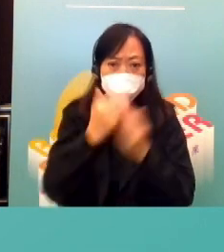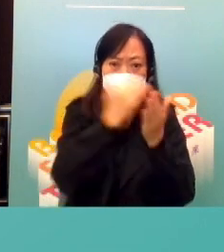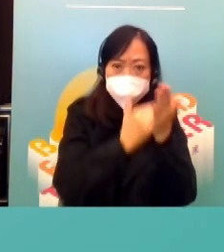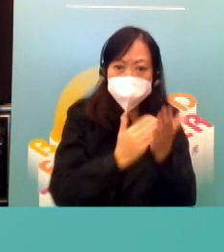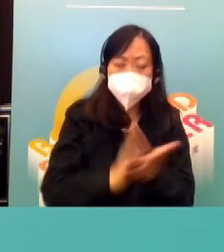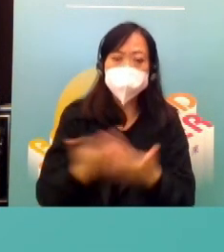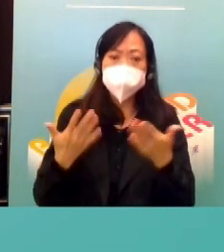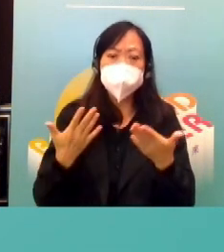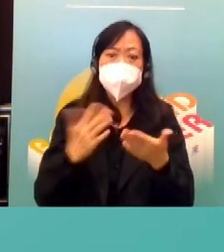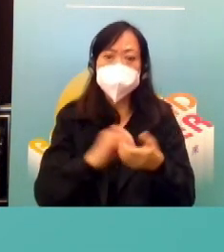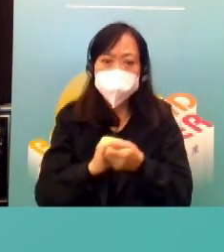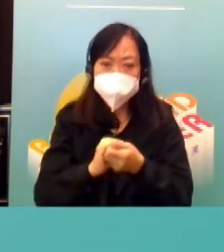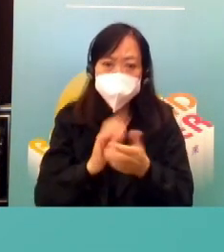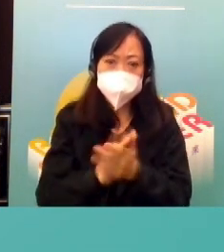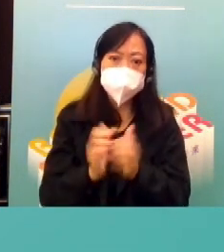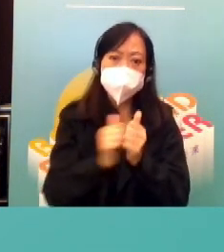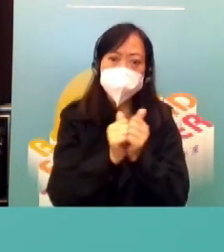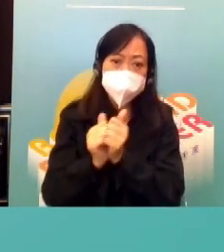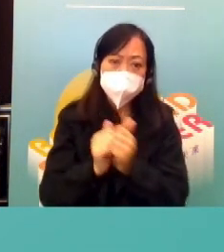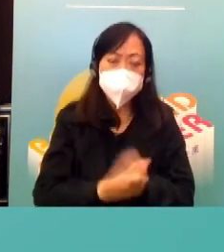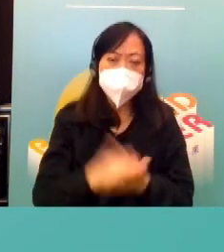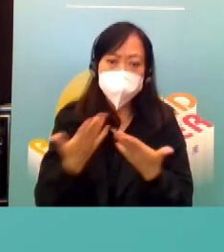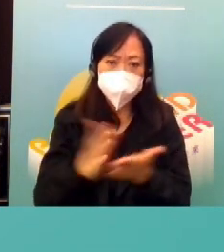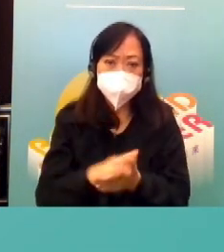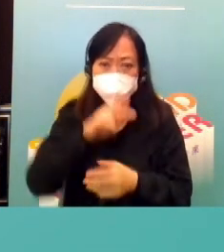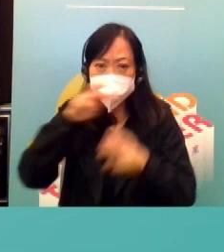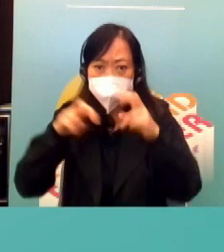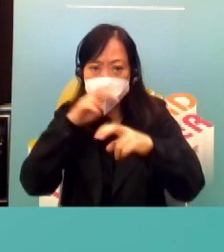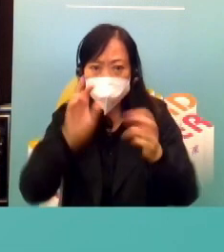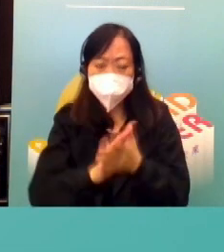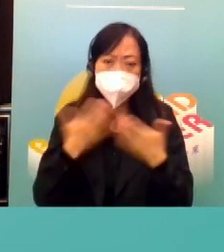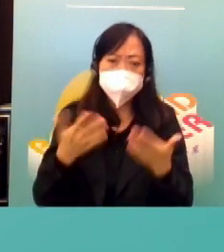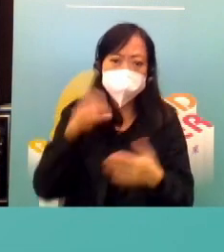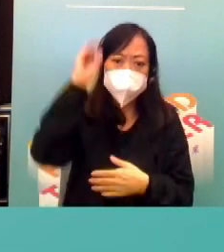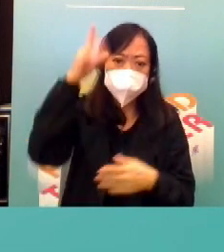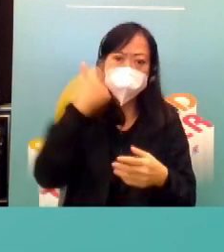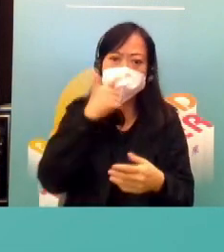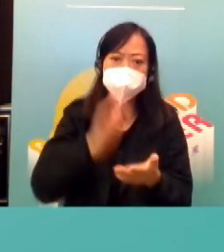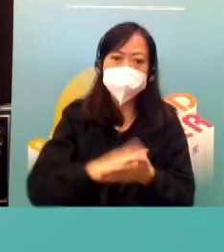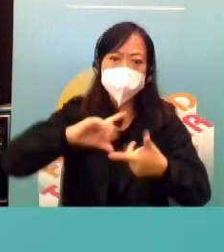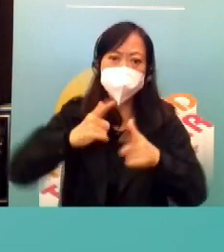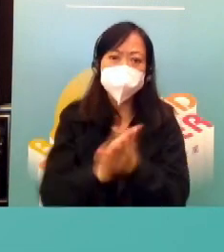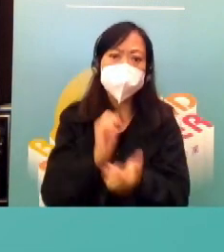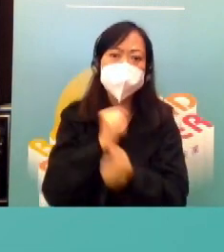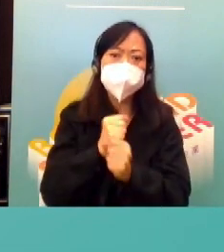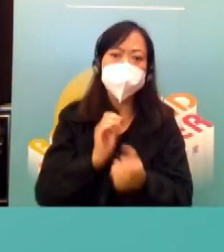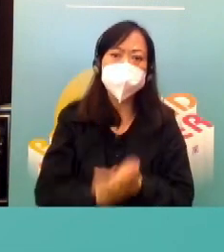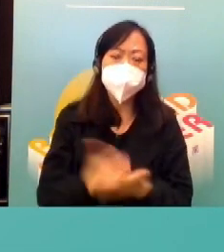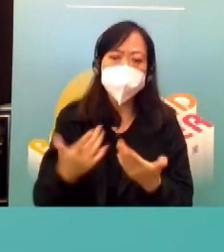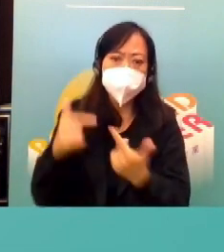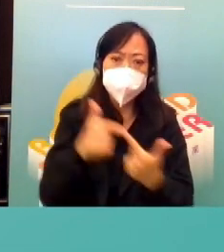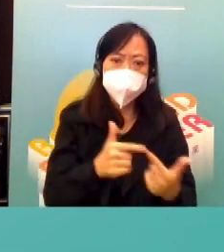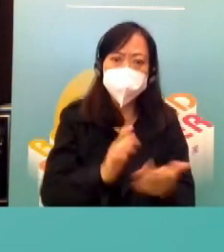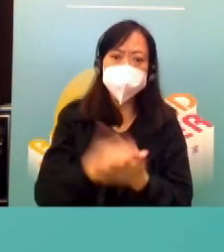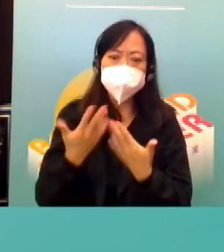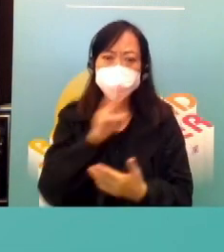of the innovative approach to do it. And so very quickly, let me just show some examples. I know in other countries, for